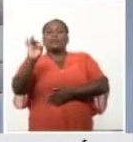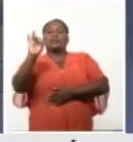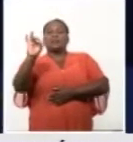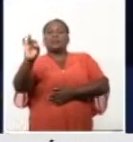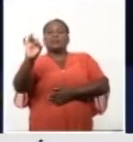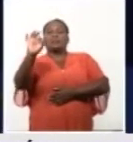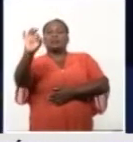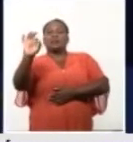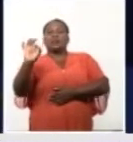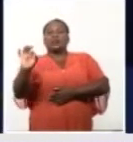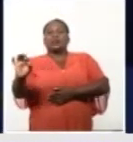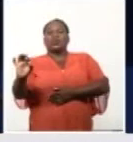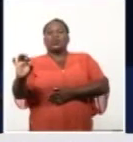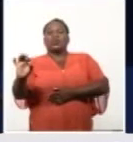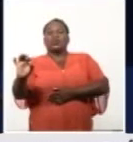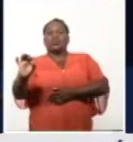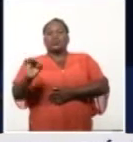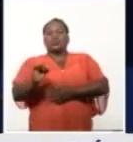5.7%.